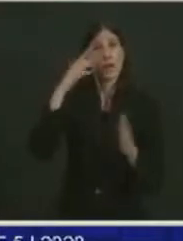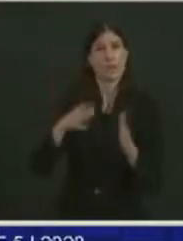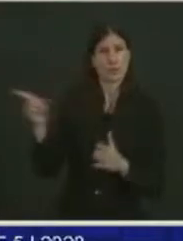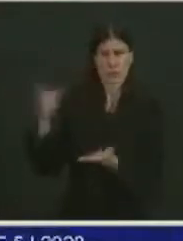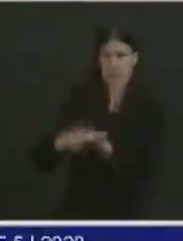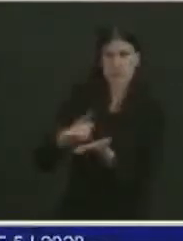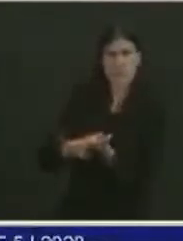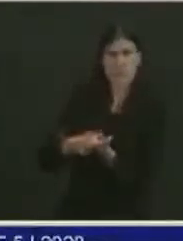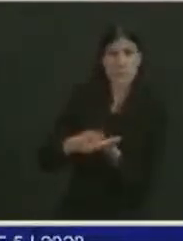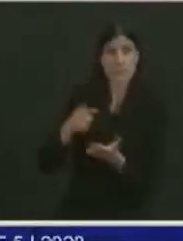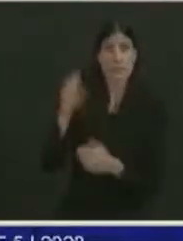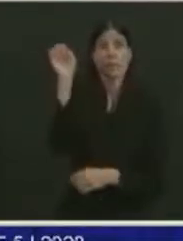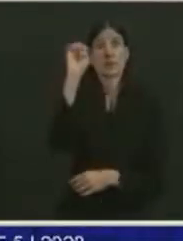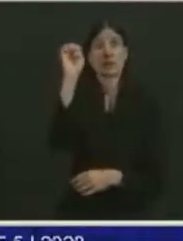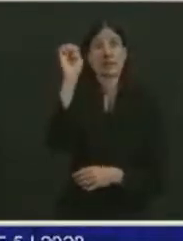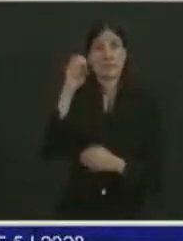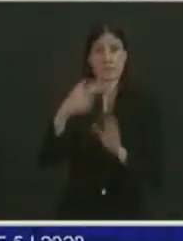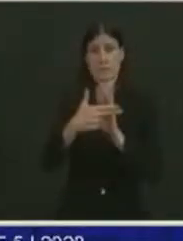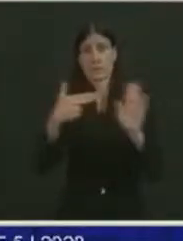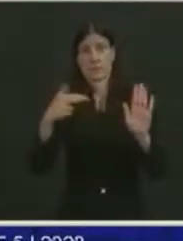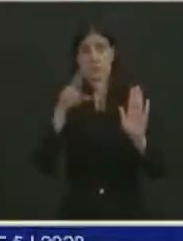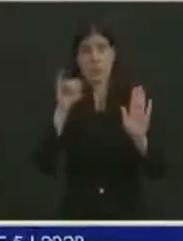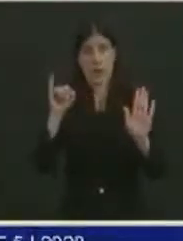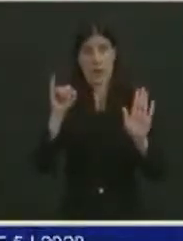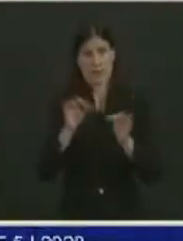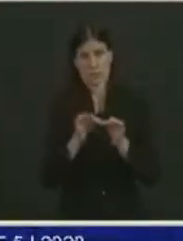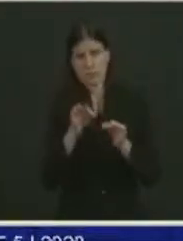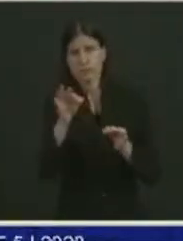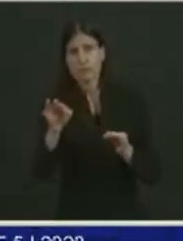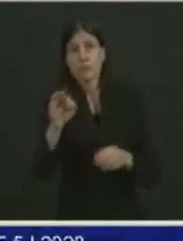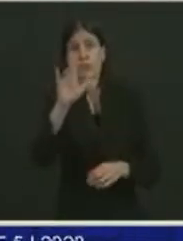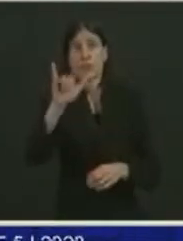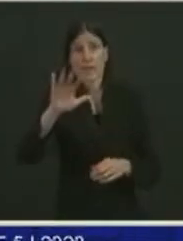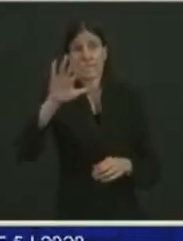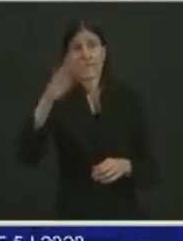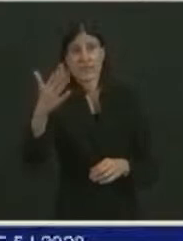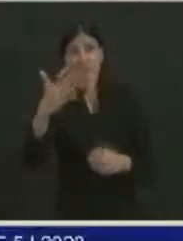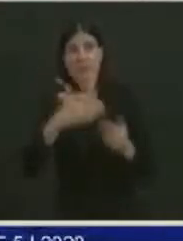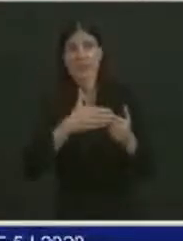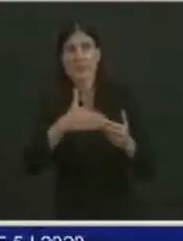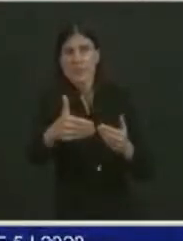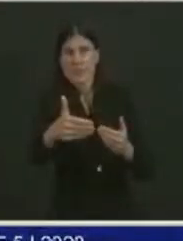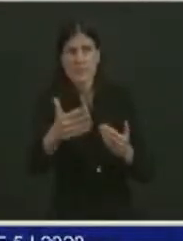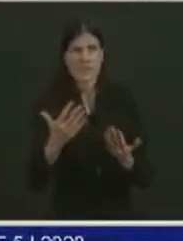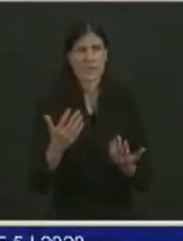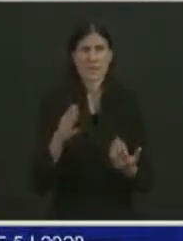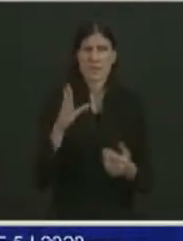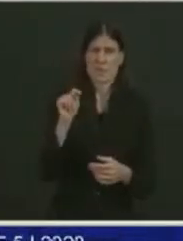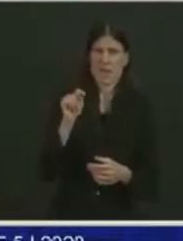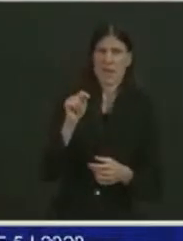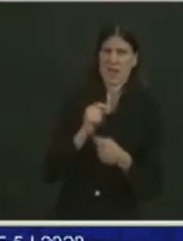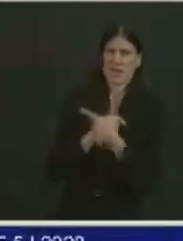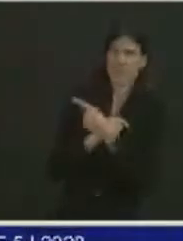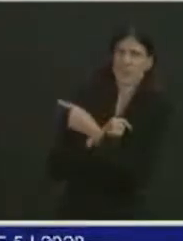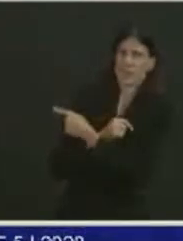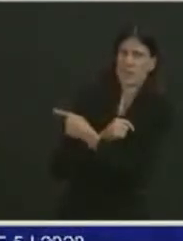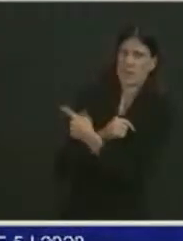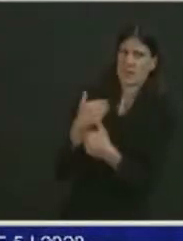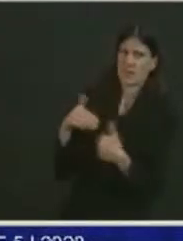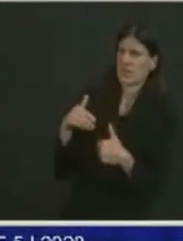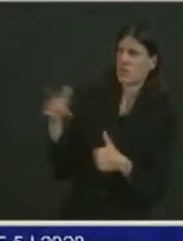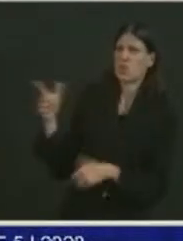of it is to access federal resources, returning to critics who say you've overstepped your authority during this crisis, when do you